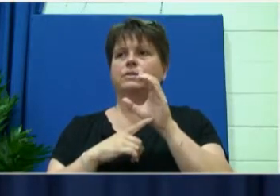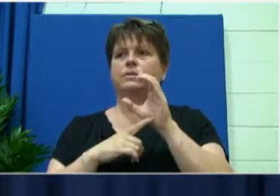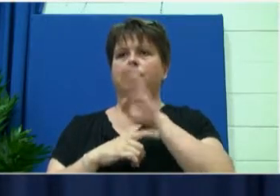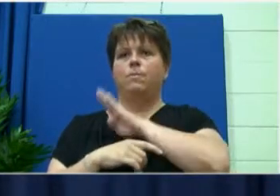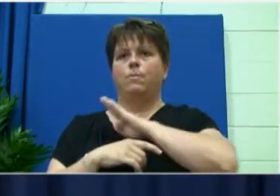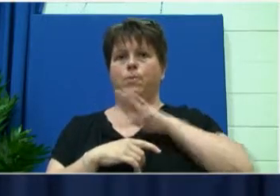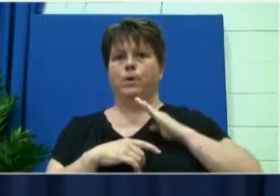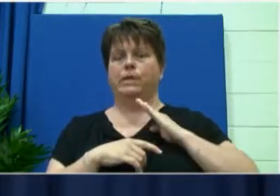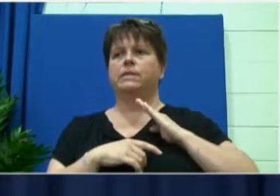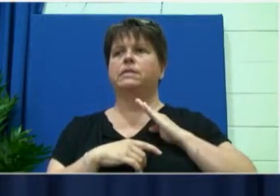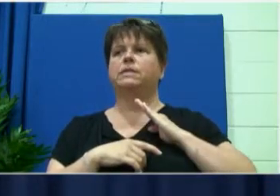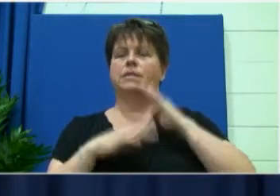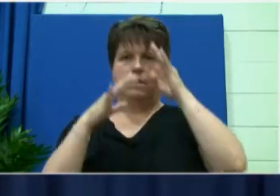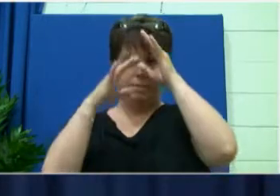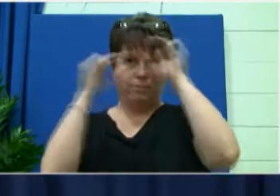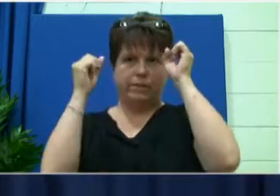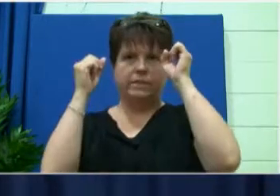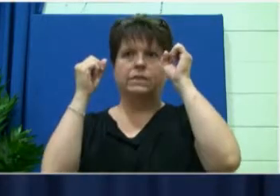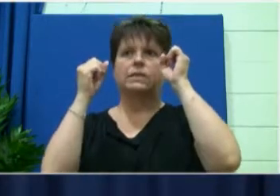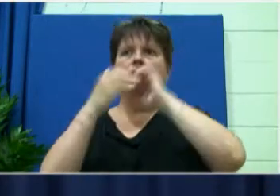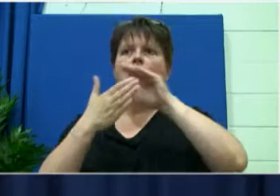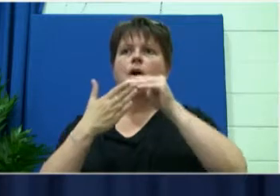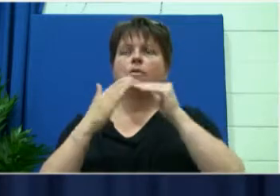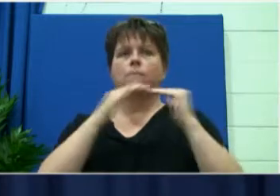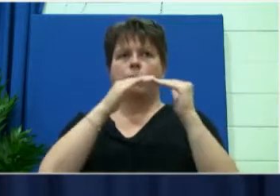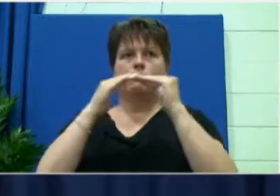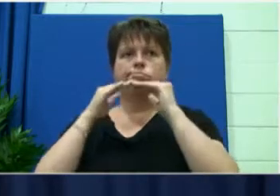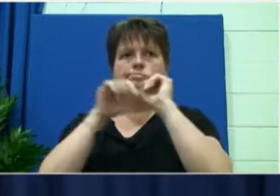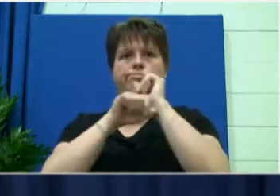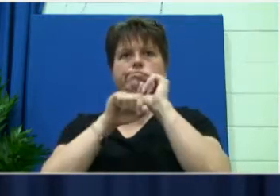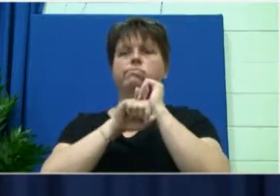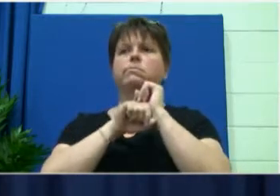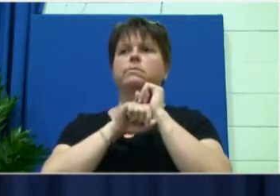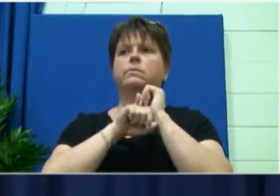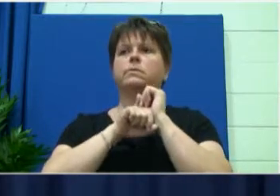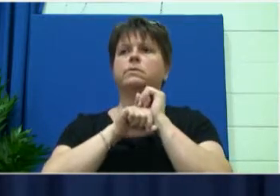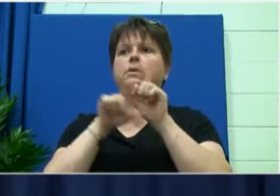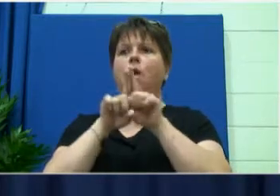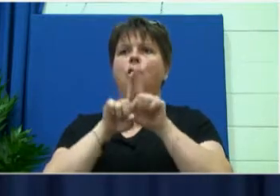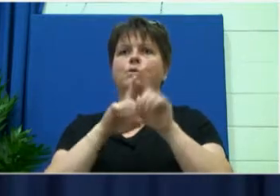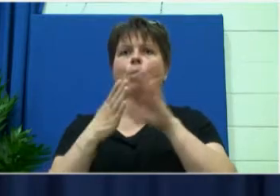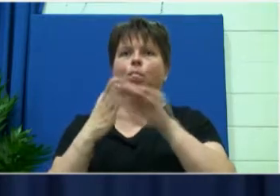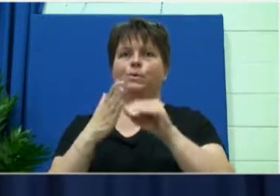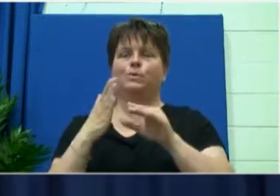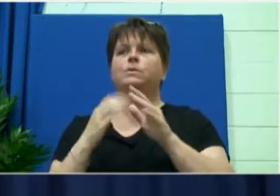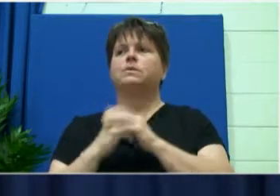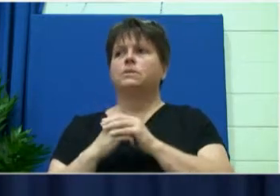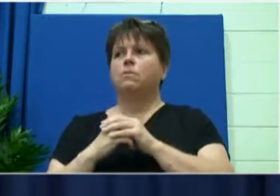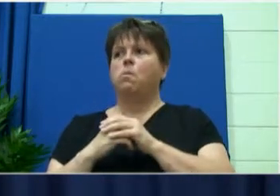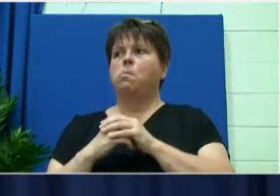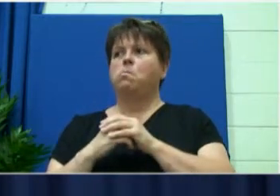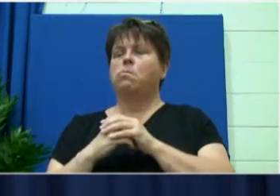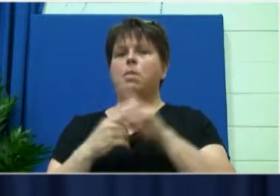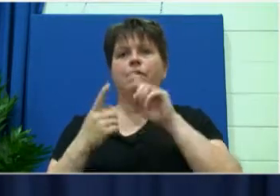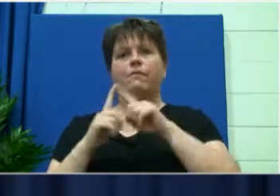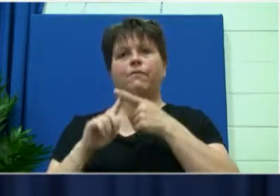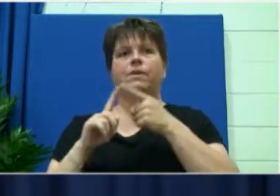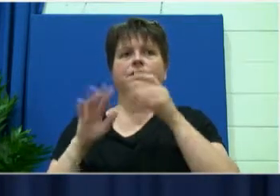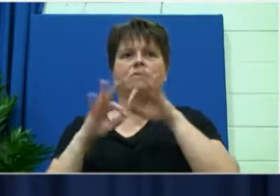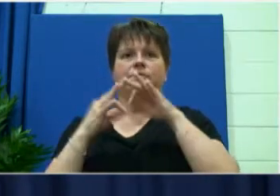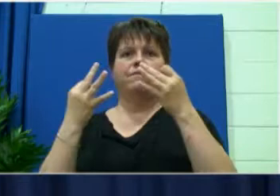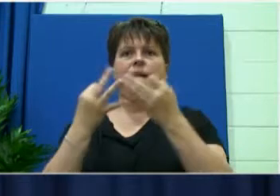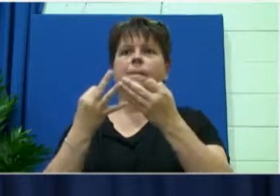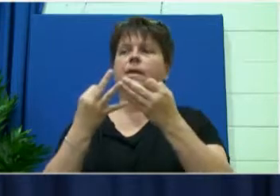Board of Trustees, the president, all of my colleagues, and most of all the students. Friends,